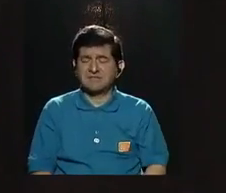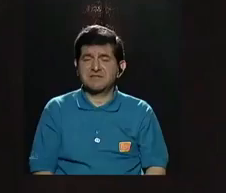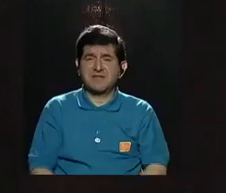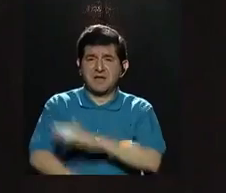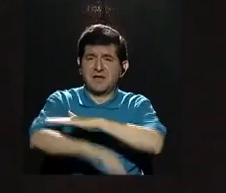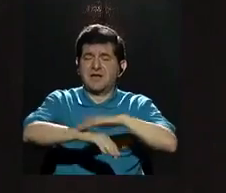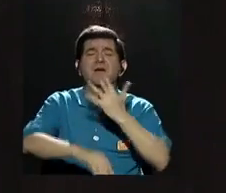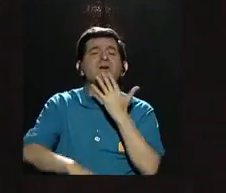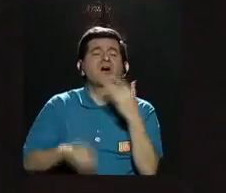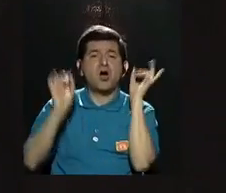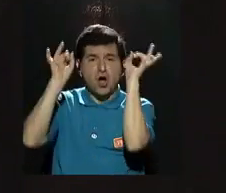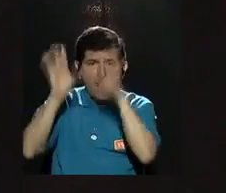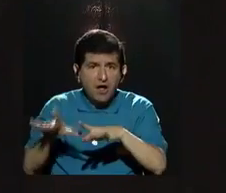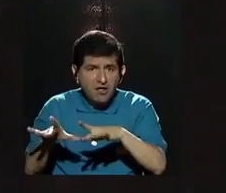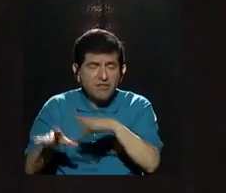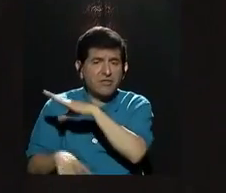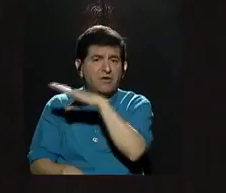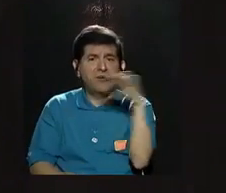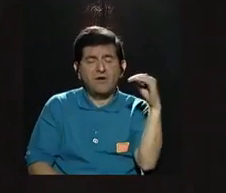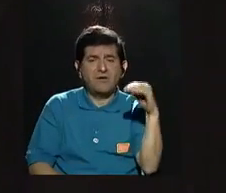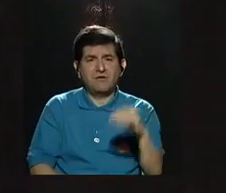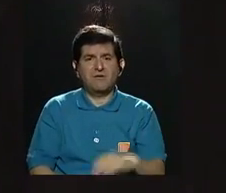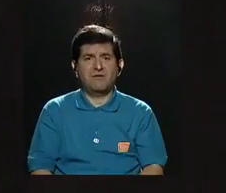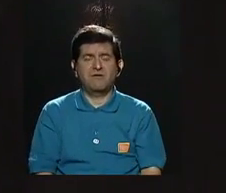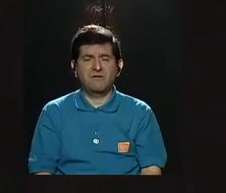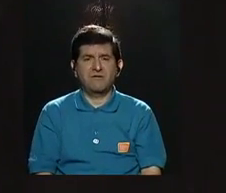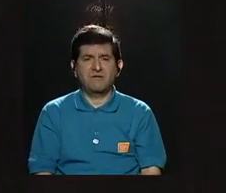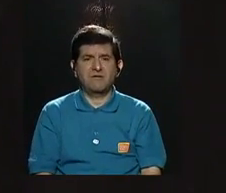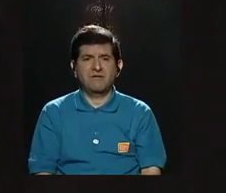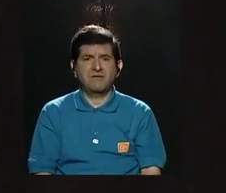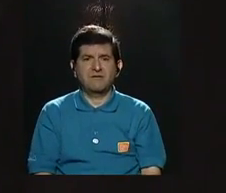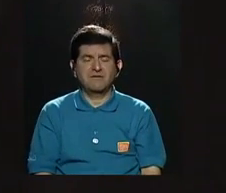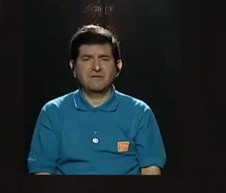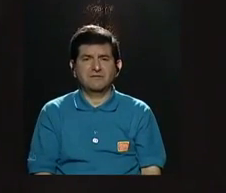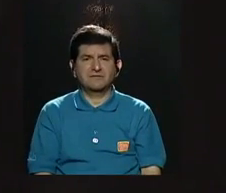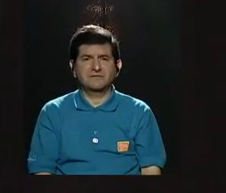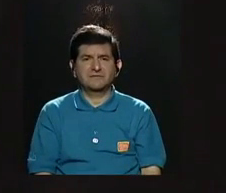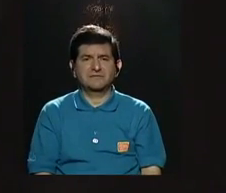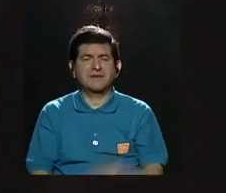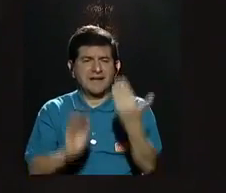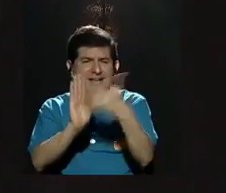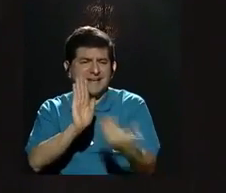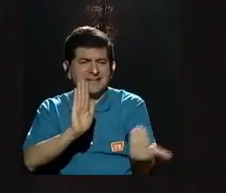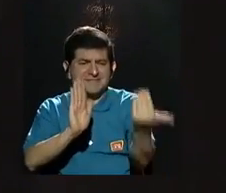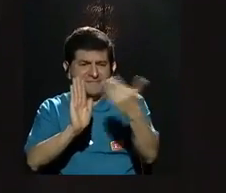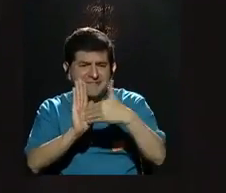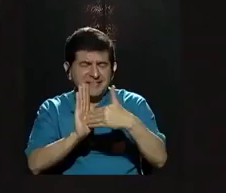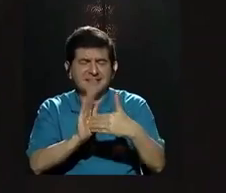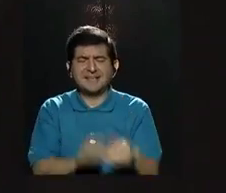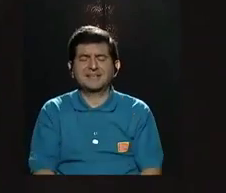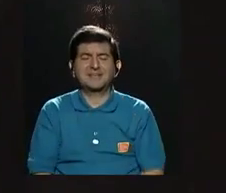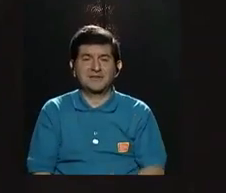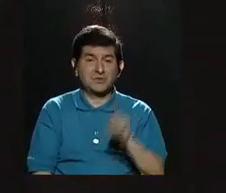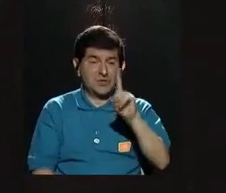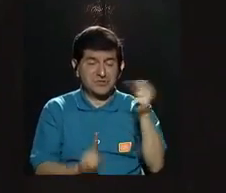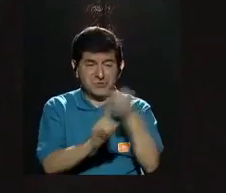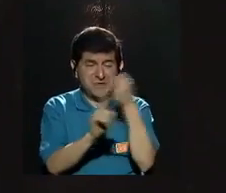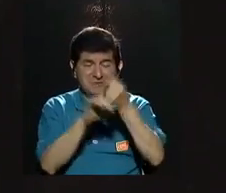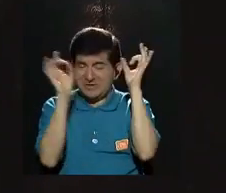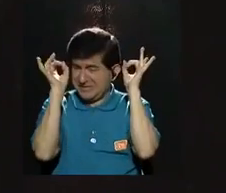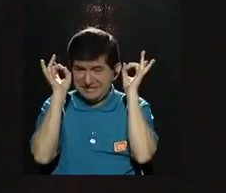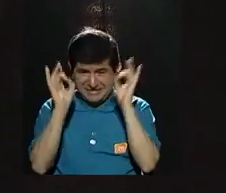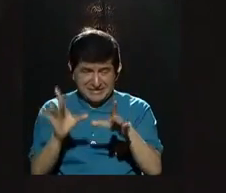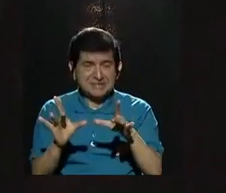know, whether it is harm, horrendous violence inflicted by